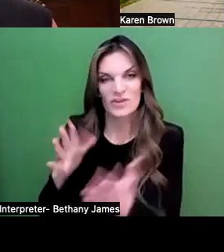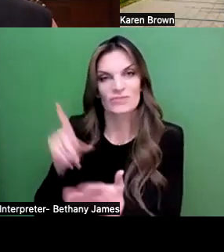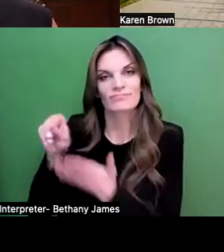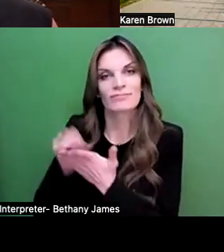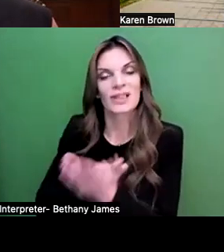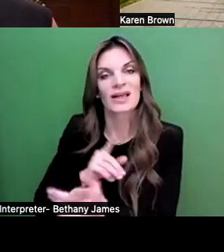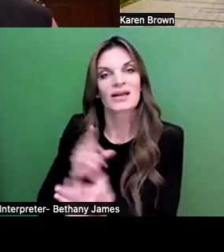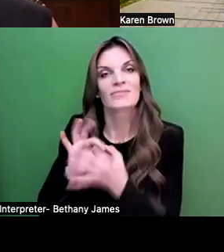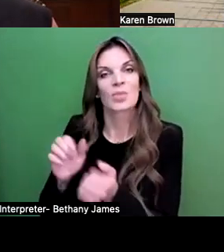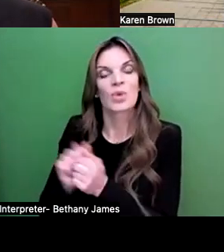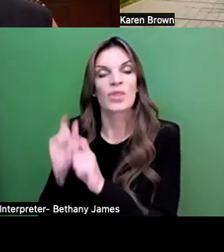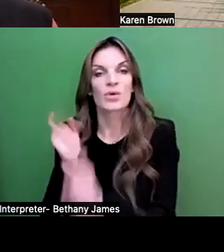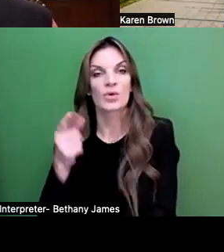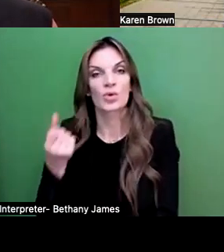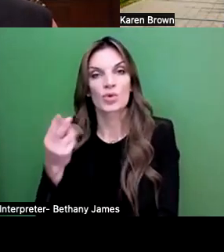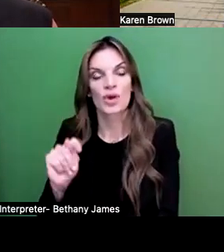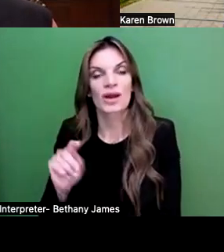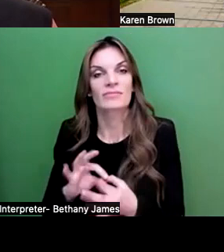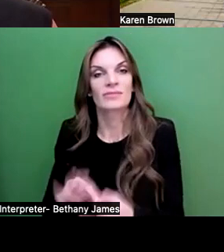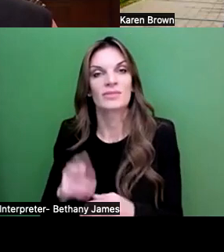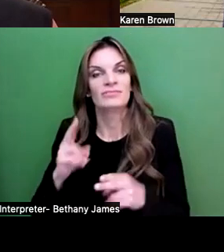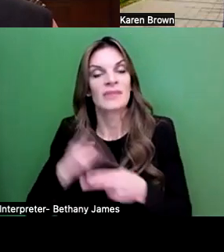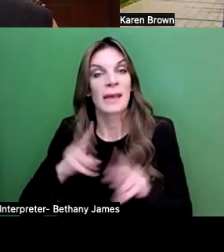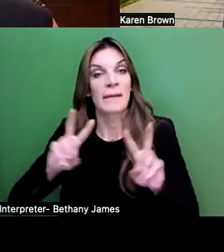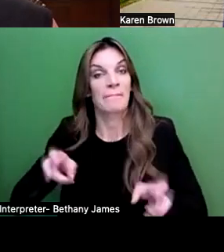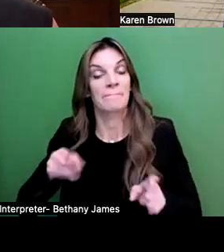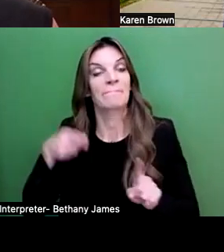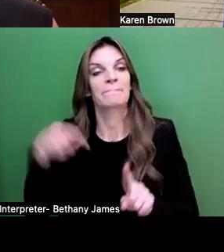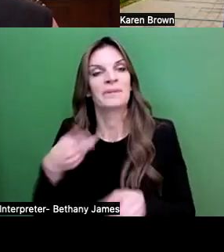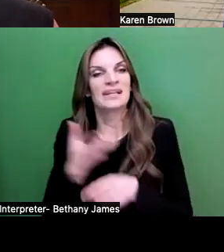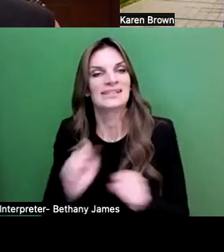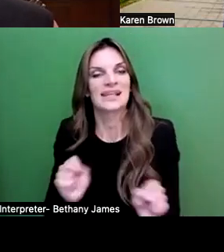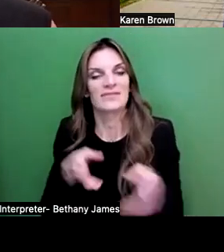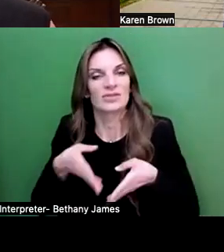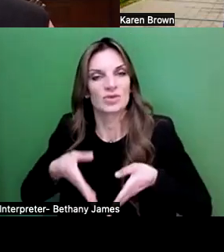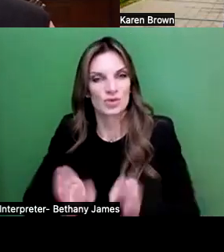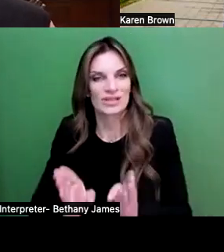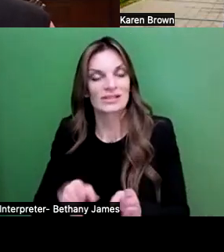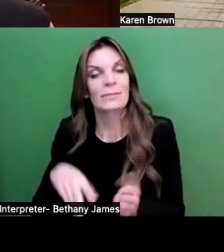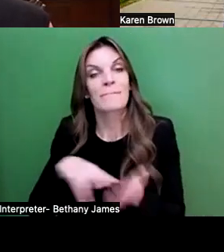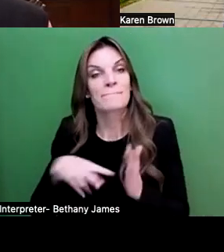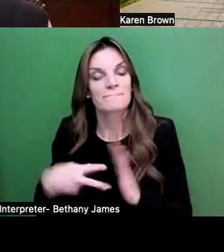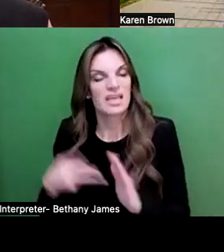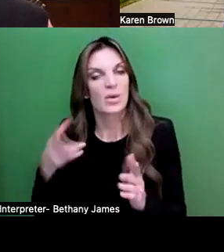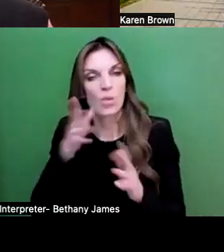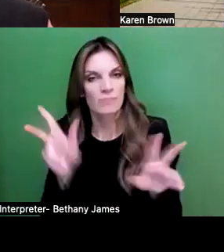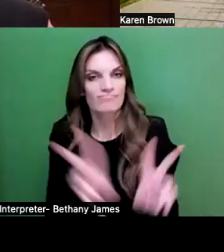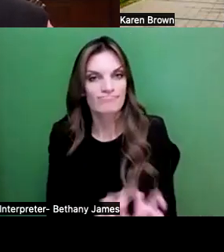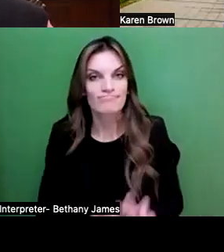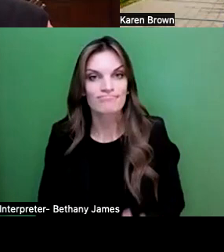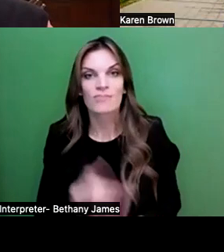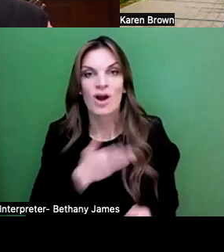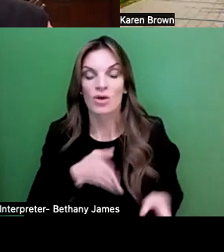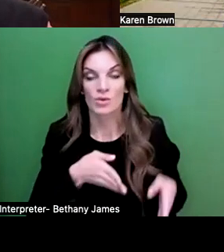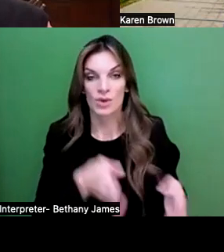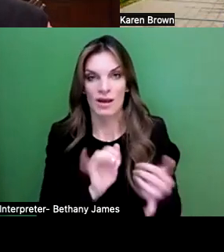grant for a program called Safe Streets. And it will be a study of our streets to see how can we